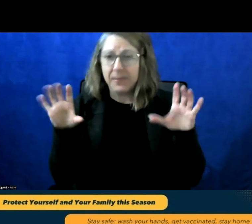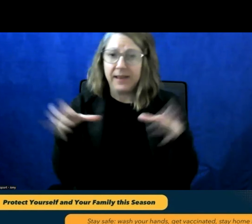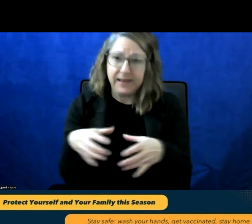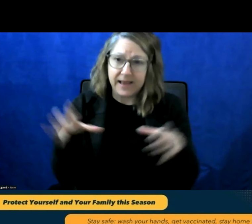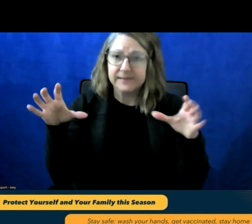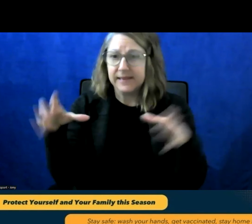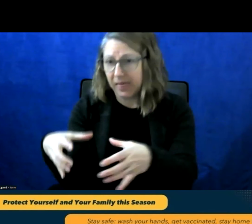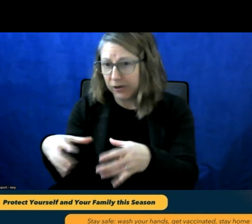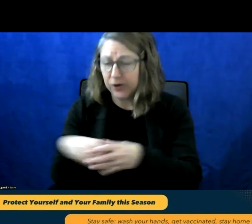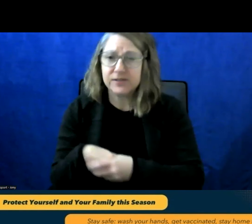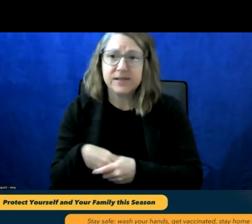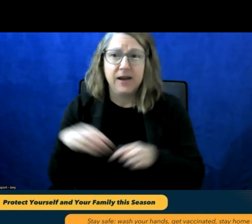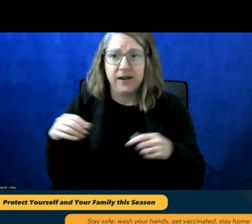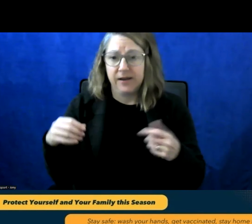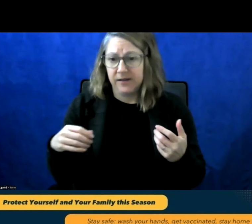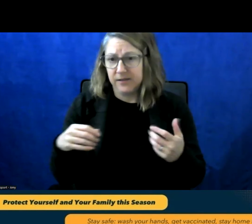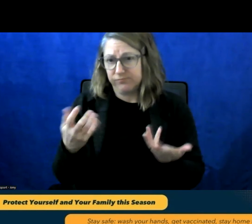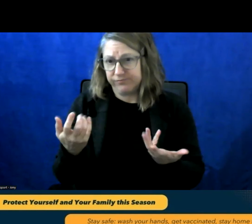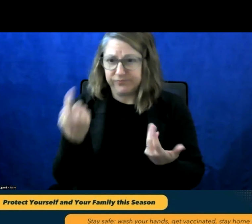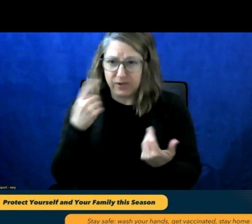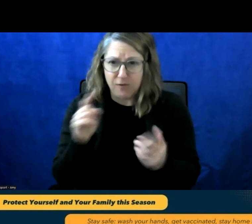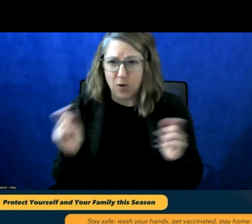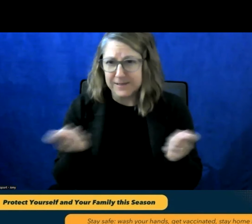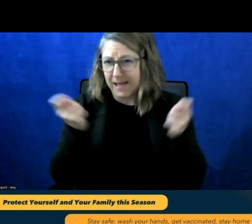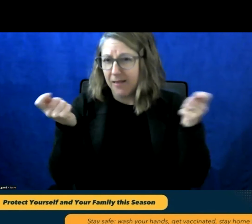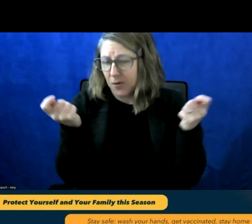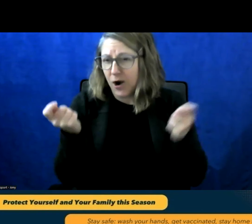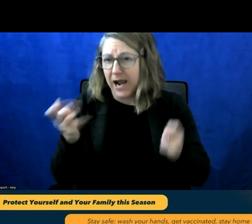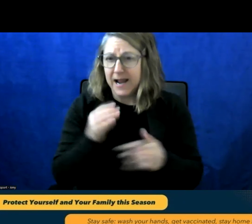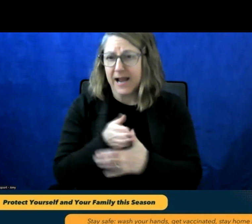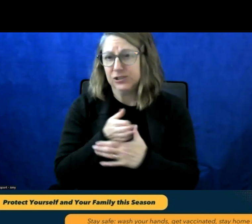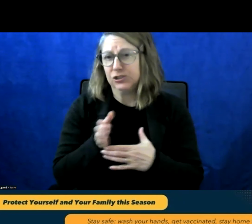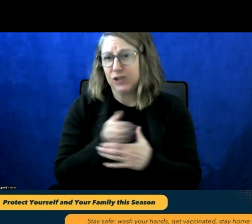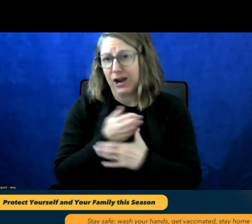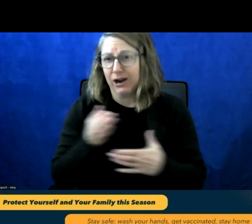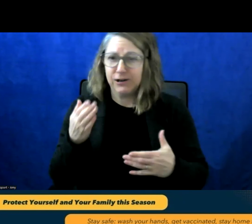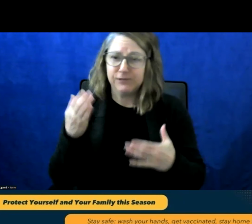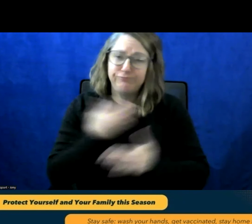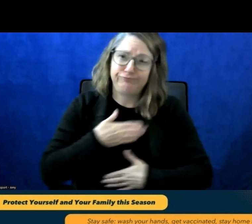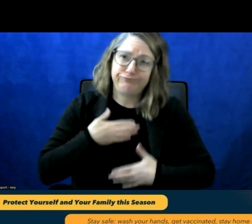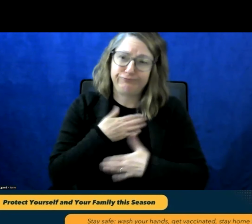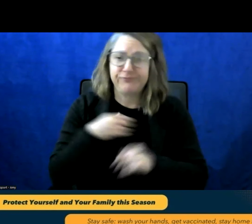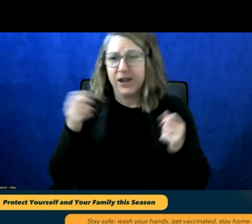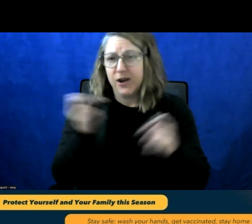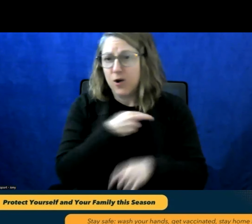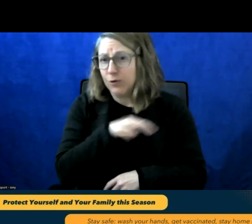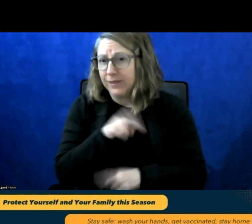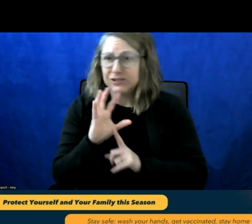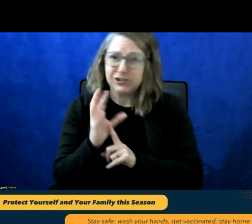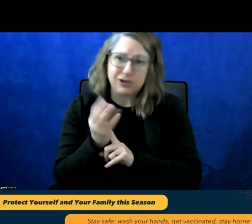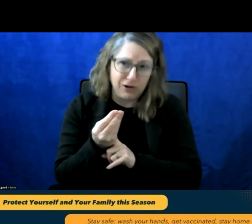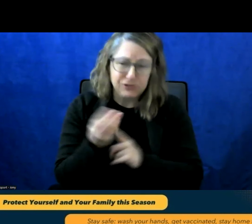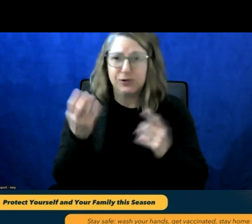friends, colleagues, to celebrate and share festivities, religious, cultural,